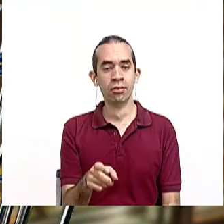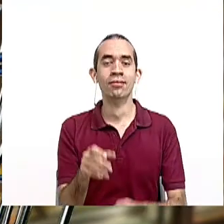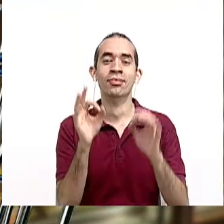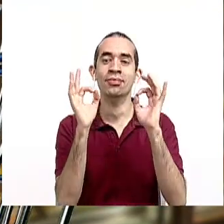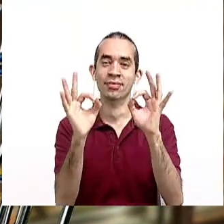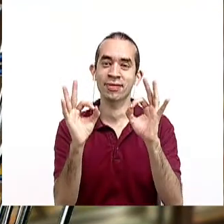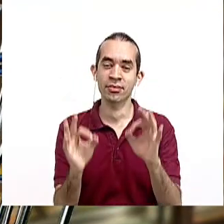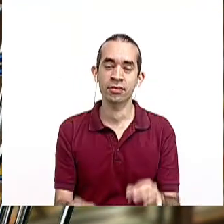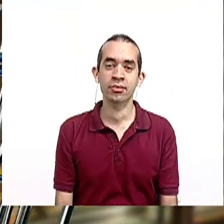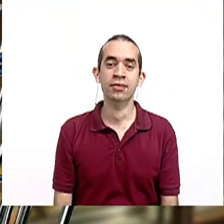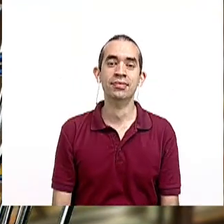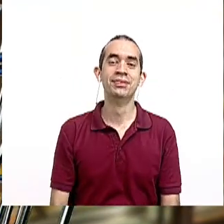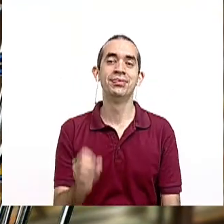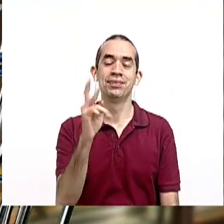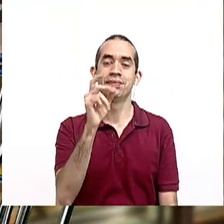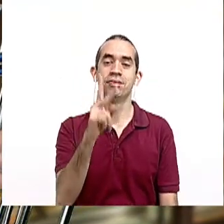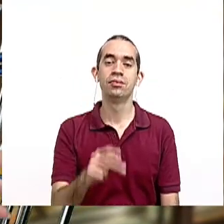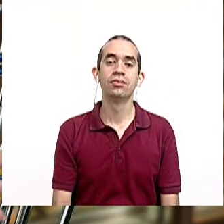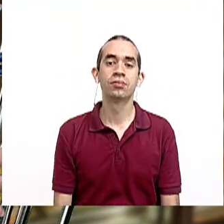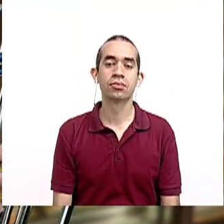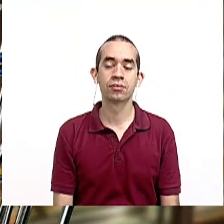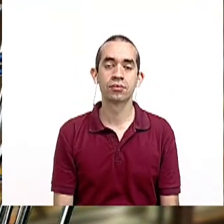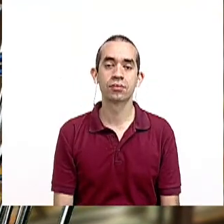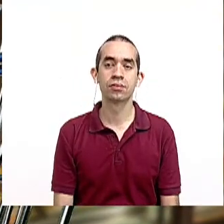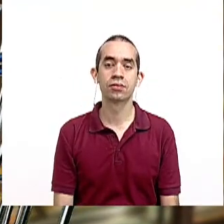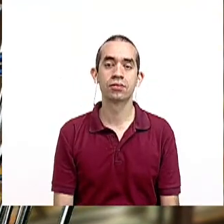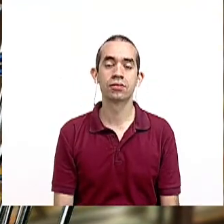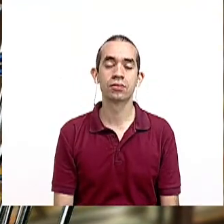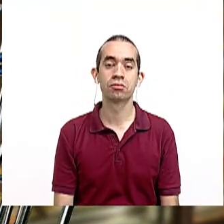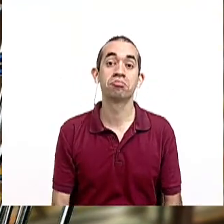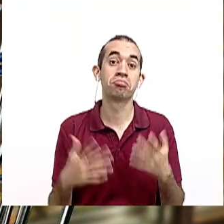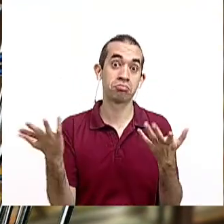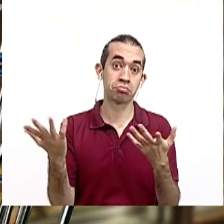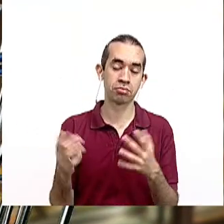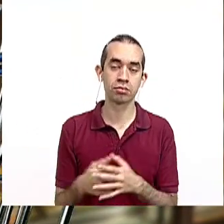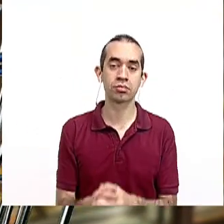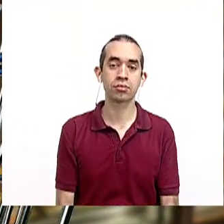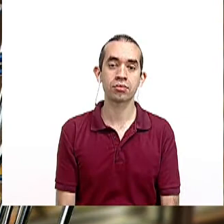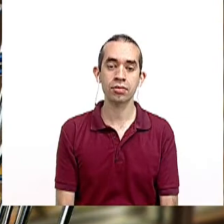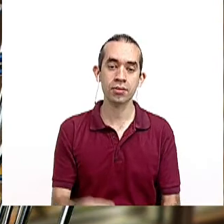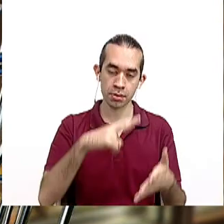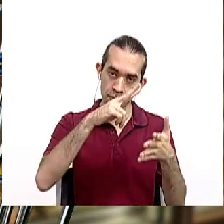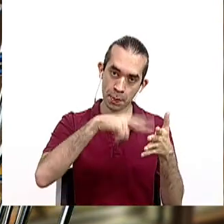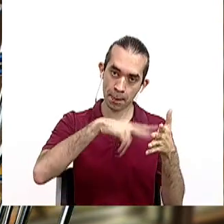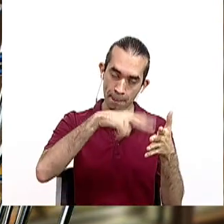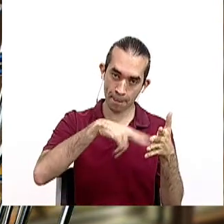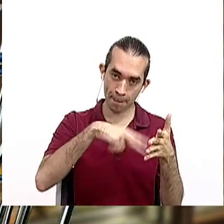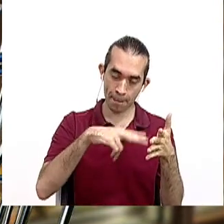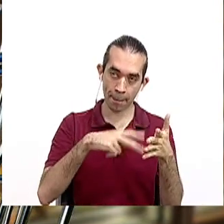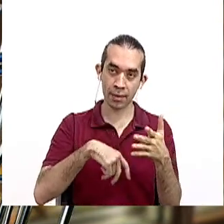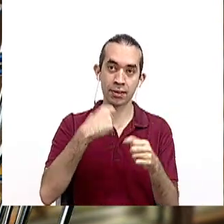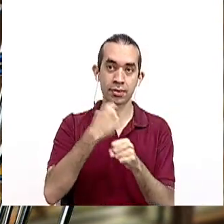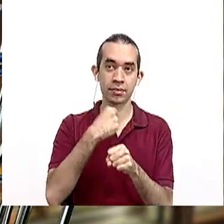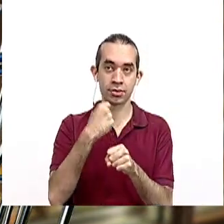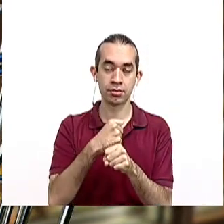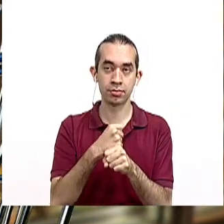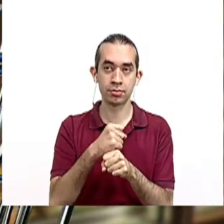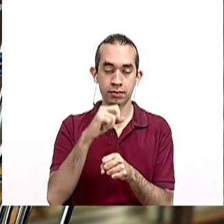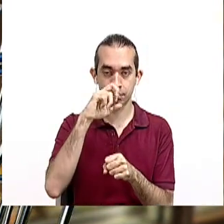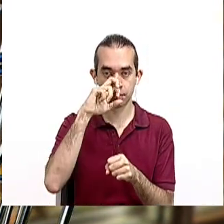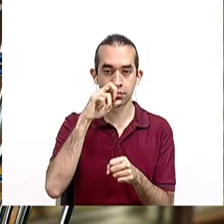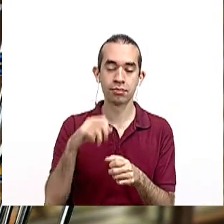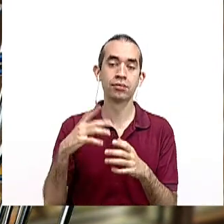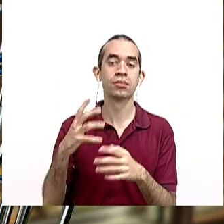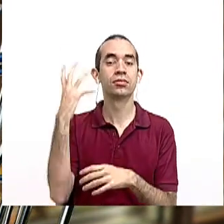good. Okay, okay. What about completing another reading task after you did